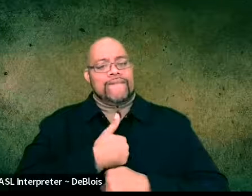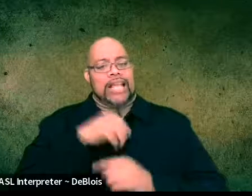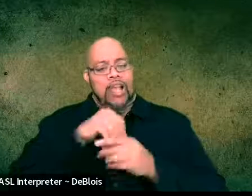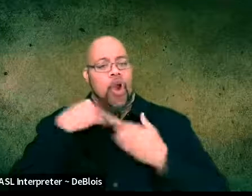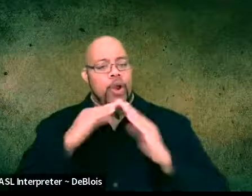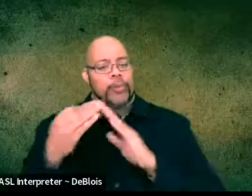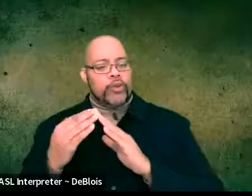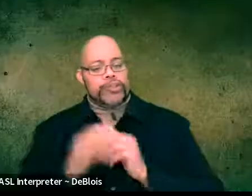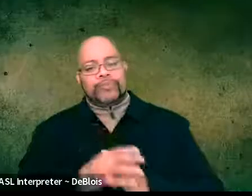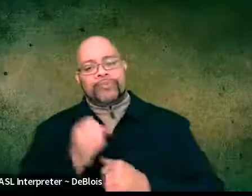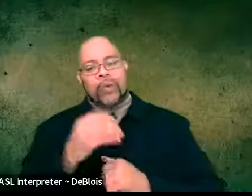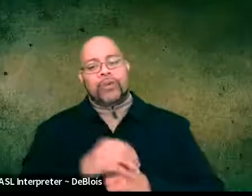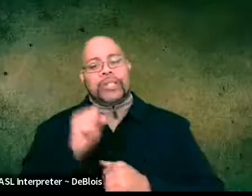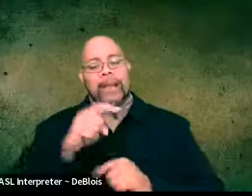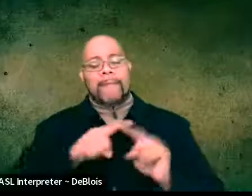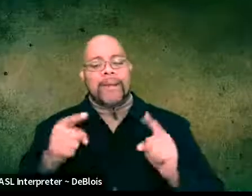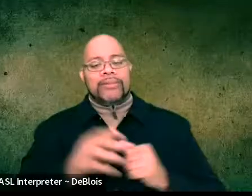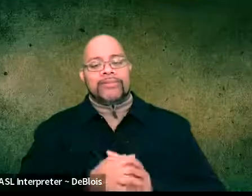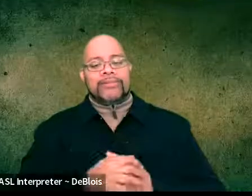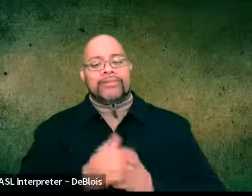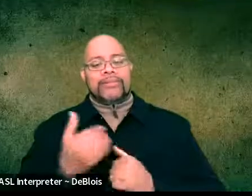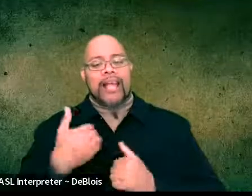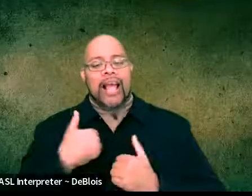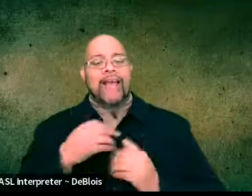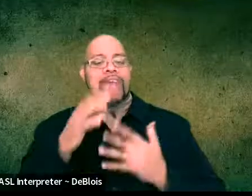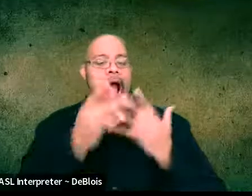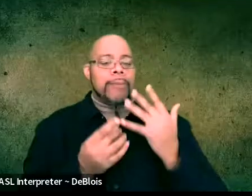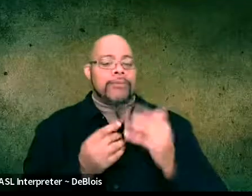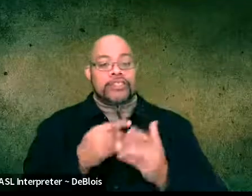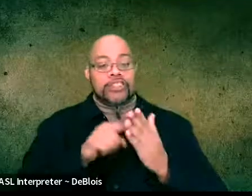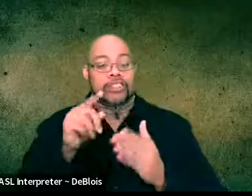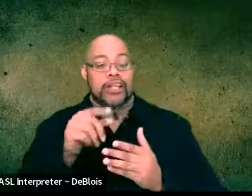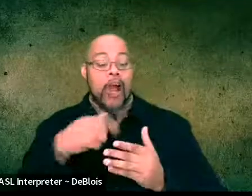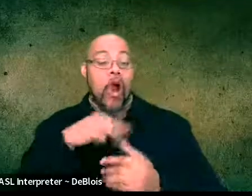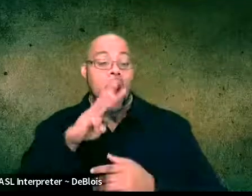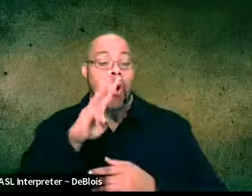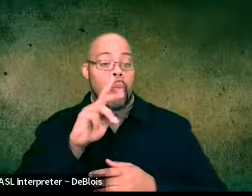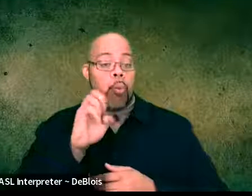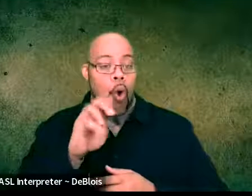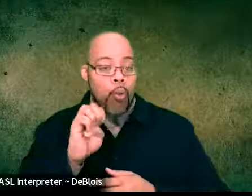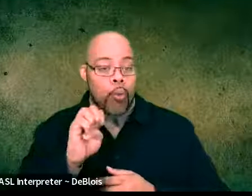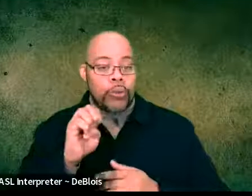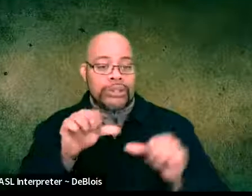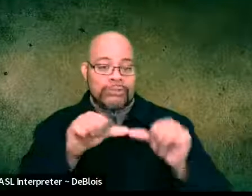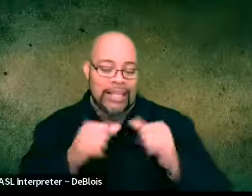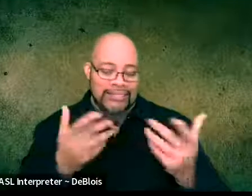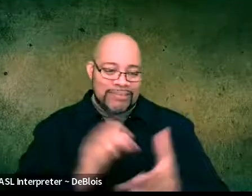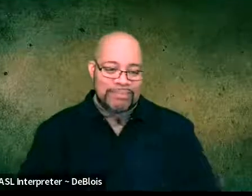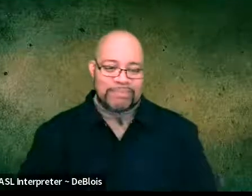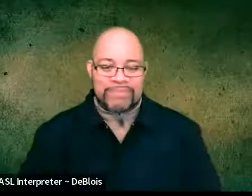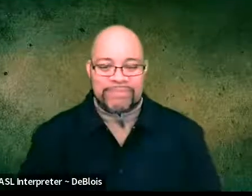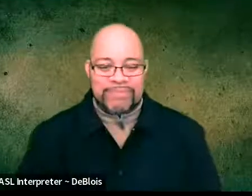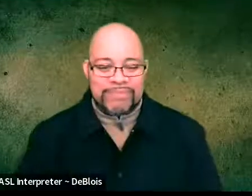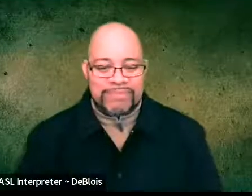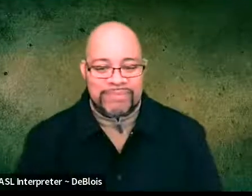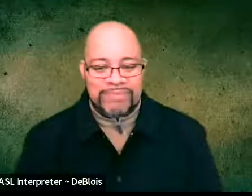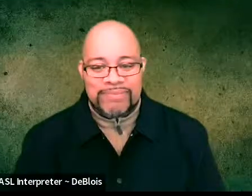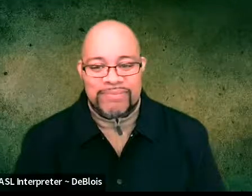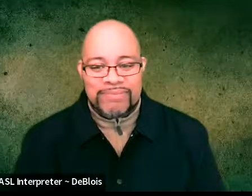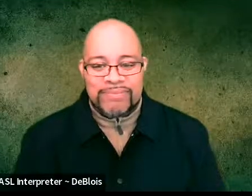community. So yeah, but there's options. Check out a woke space over there.